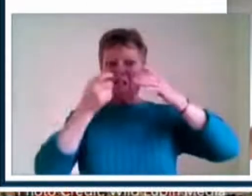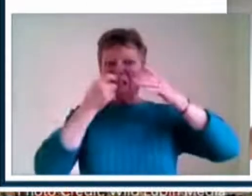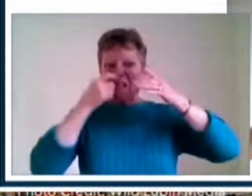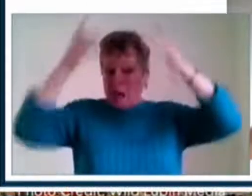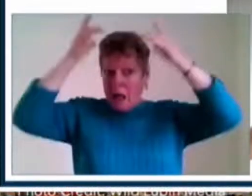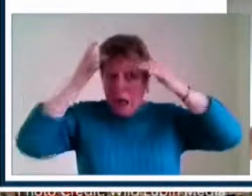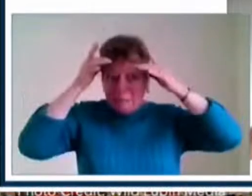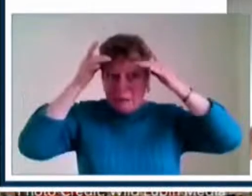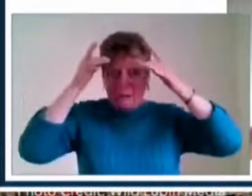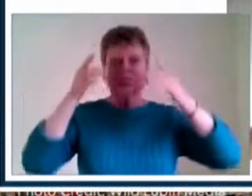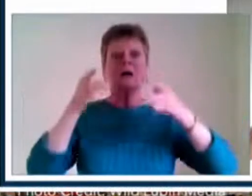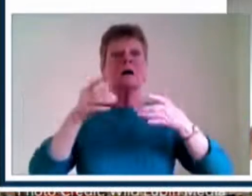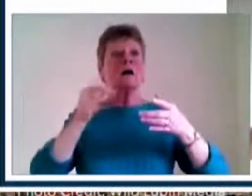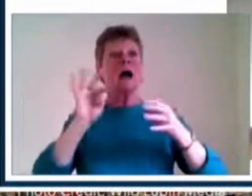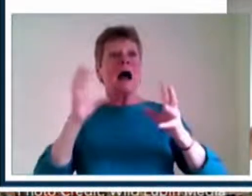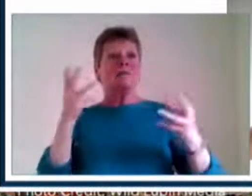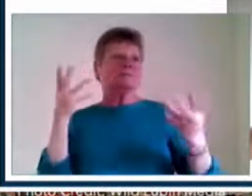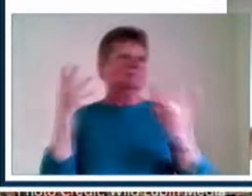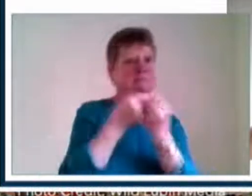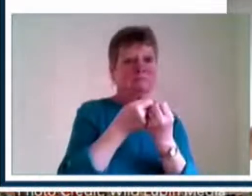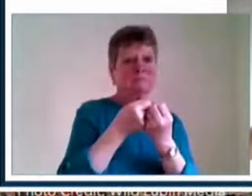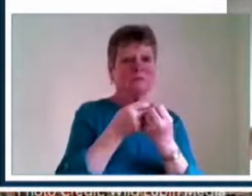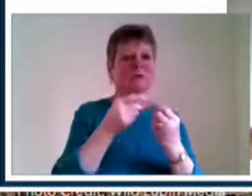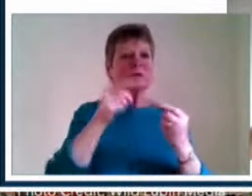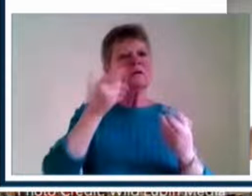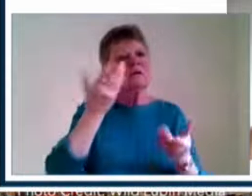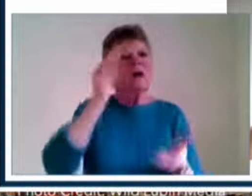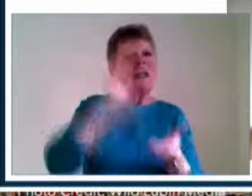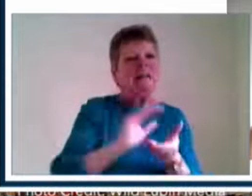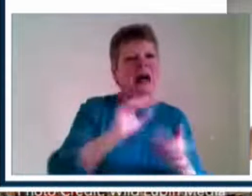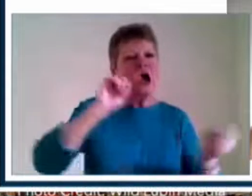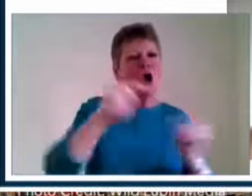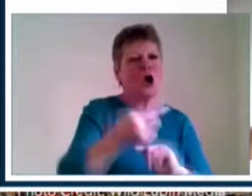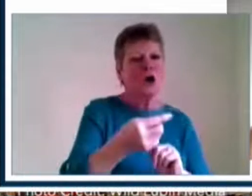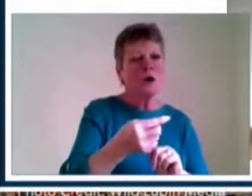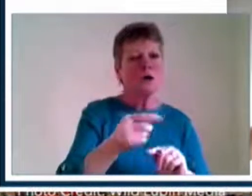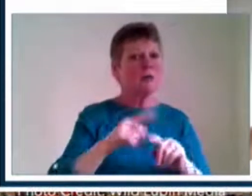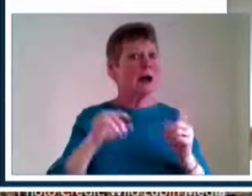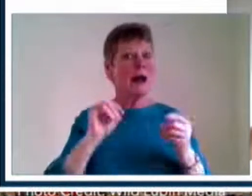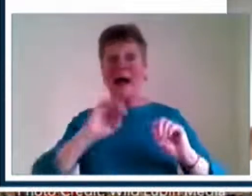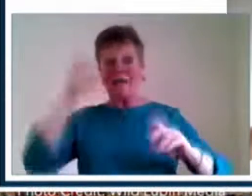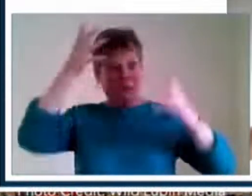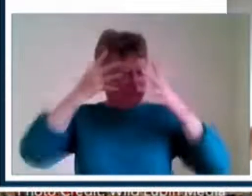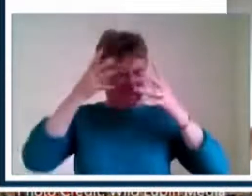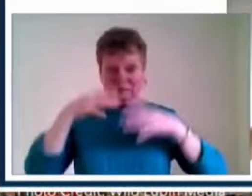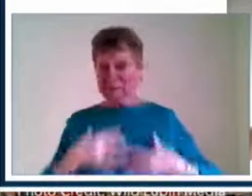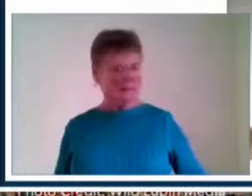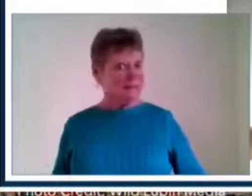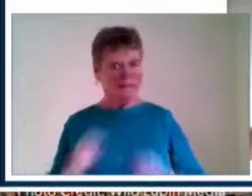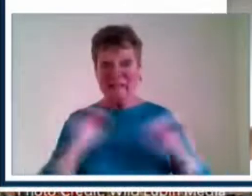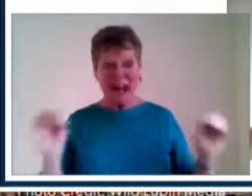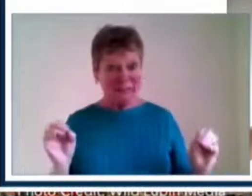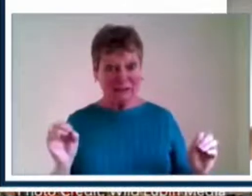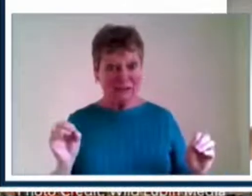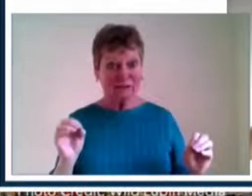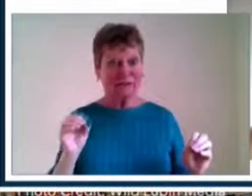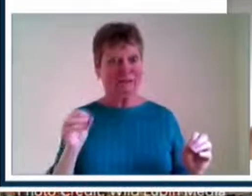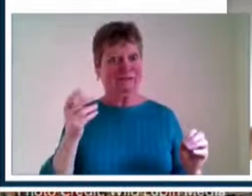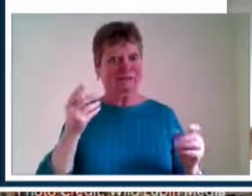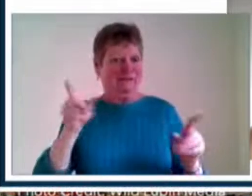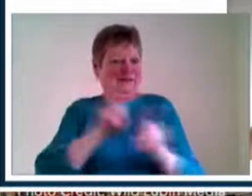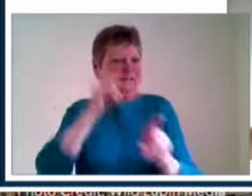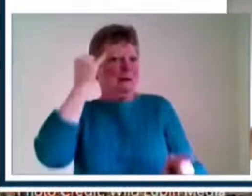less hurt than if you were wearing shorts and sandals. Being vaccinated is like wearing protective gear.